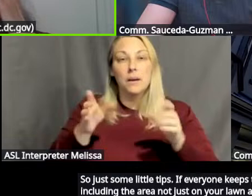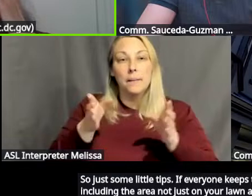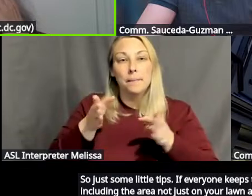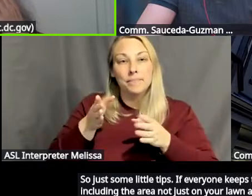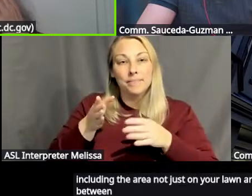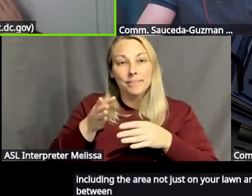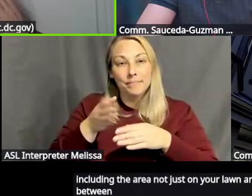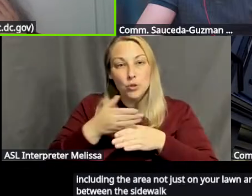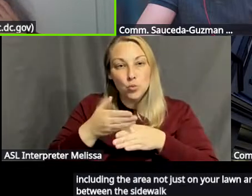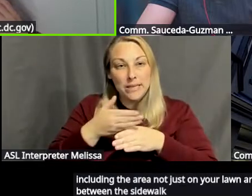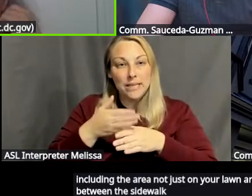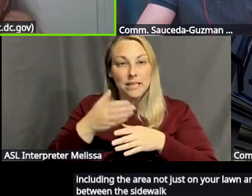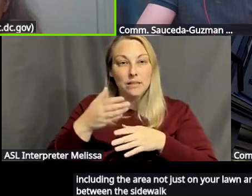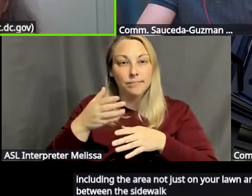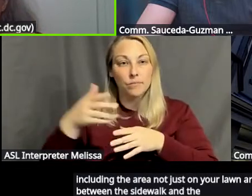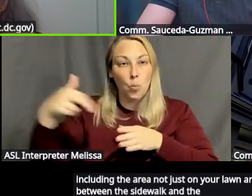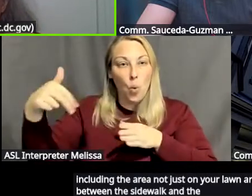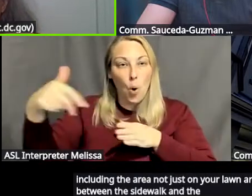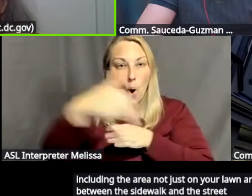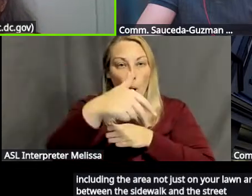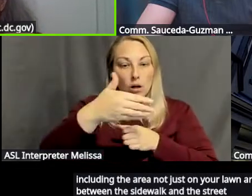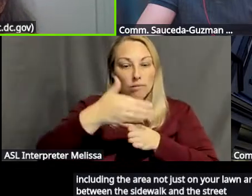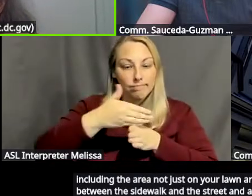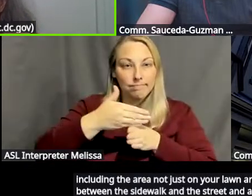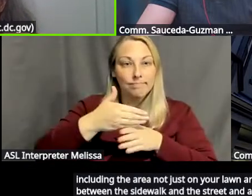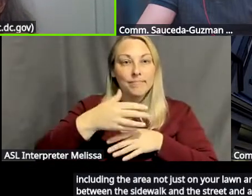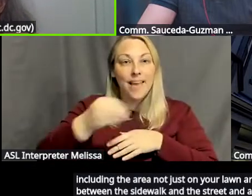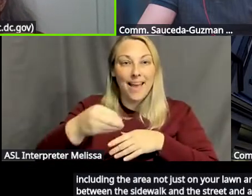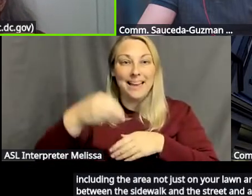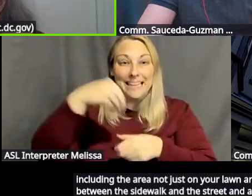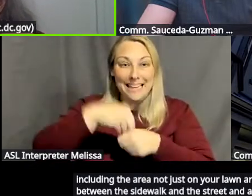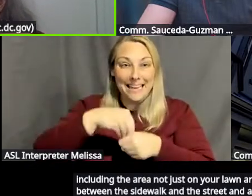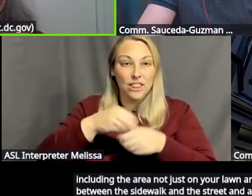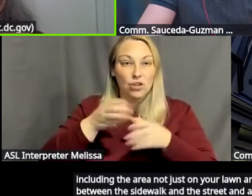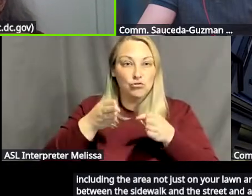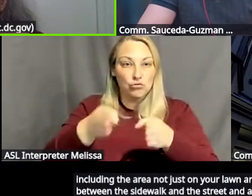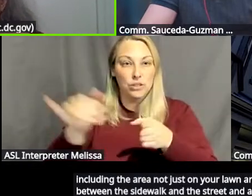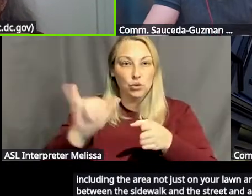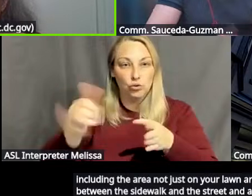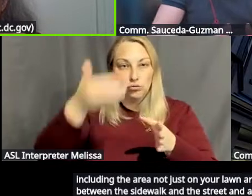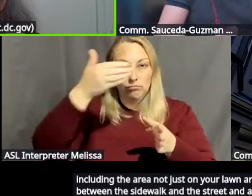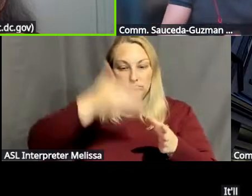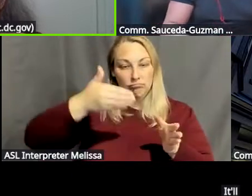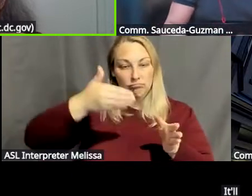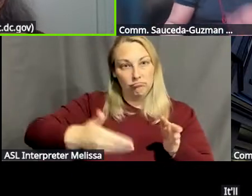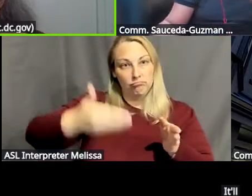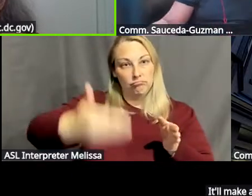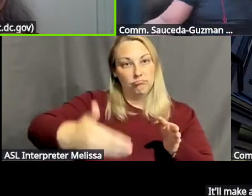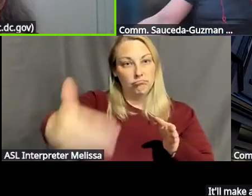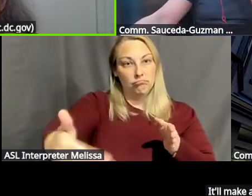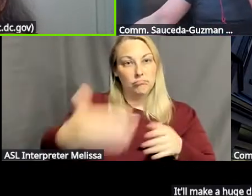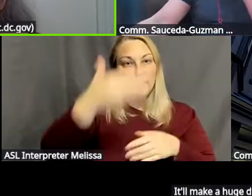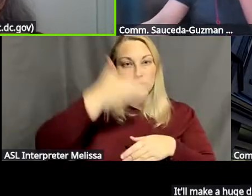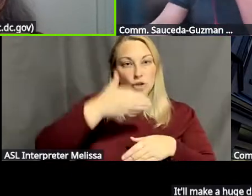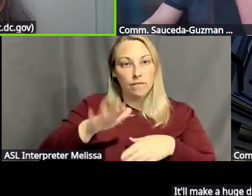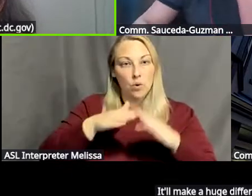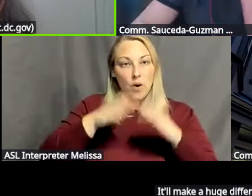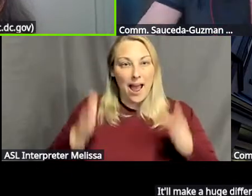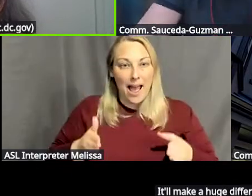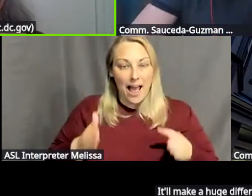sidewalk and the street, and also in the street itself, it'll make a huge difference, a huge difference.